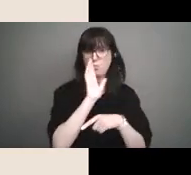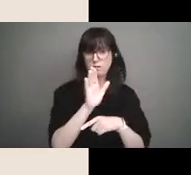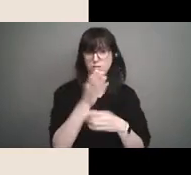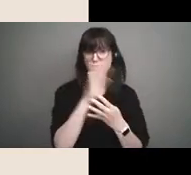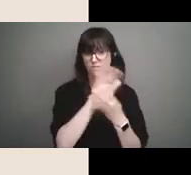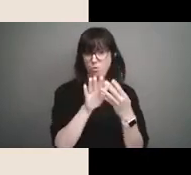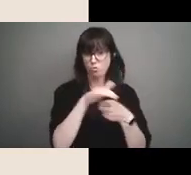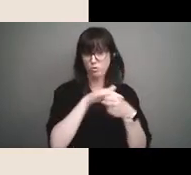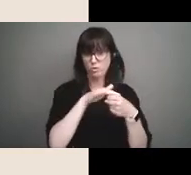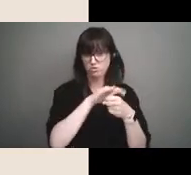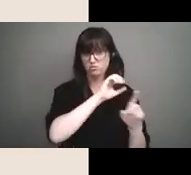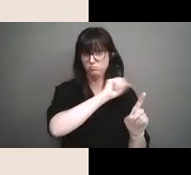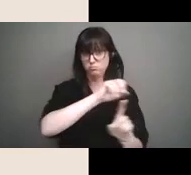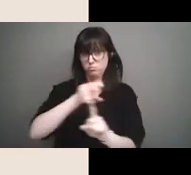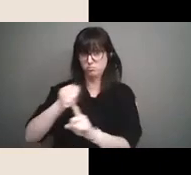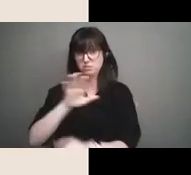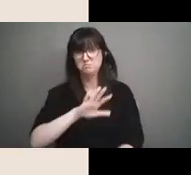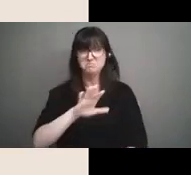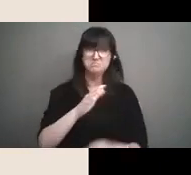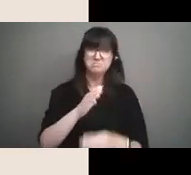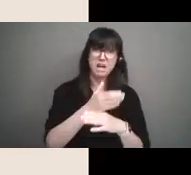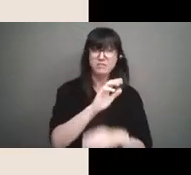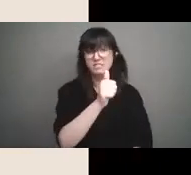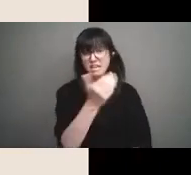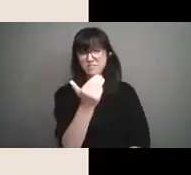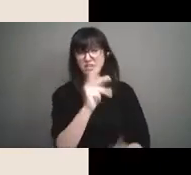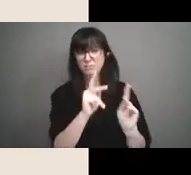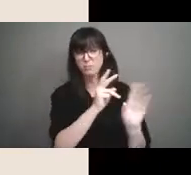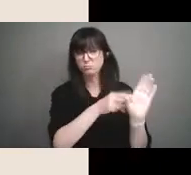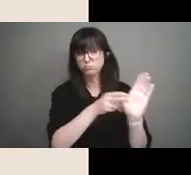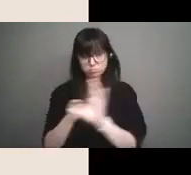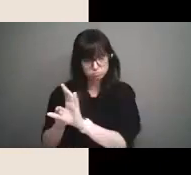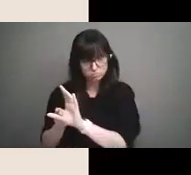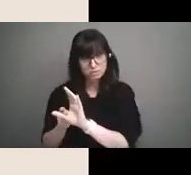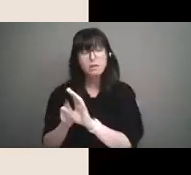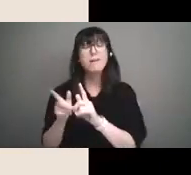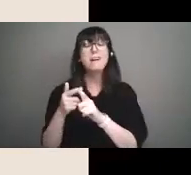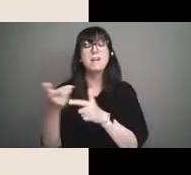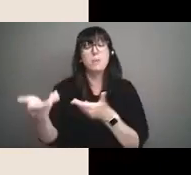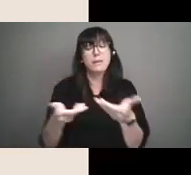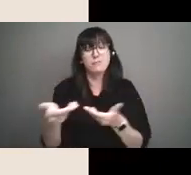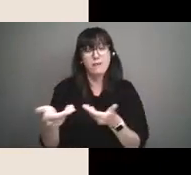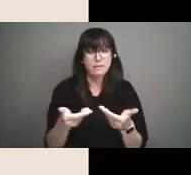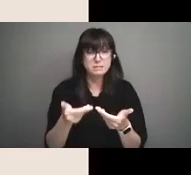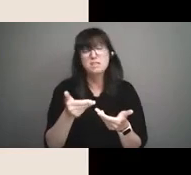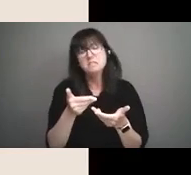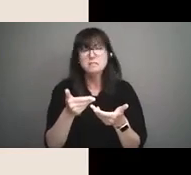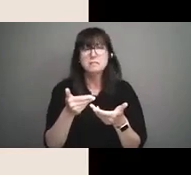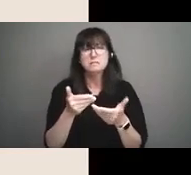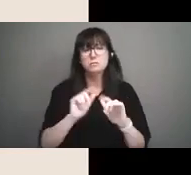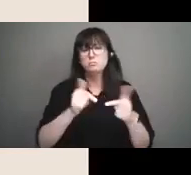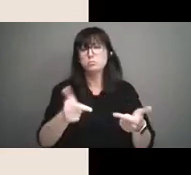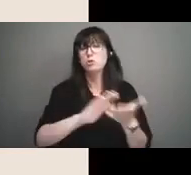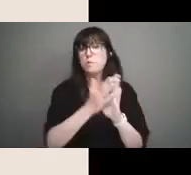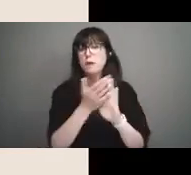we would have between 10 and 15 on average per location. And then we would invite attendees about midway through the day to consider becoming